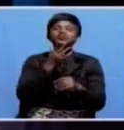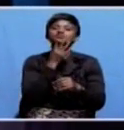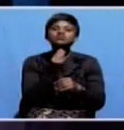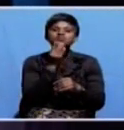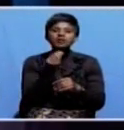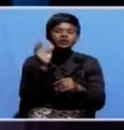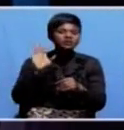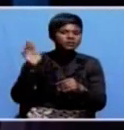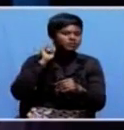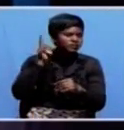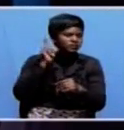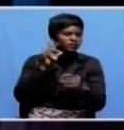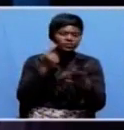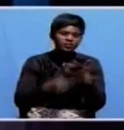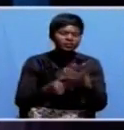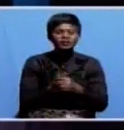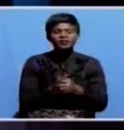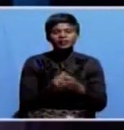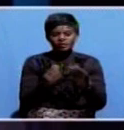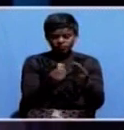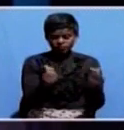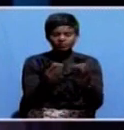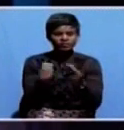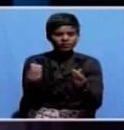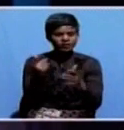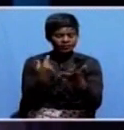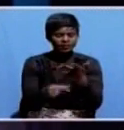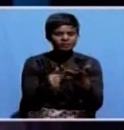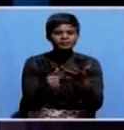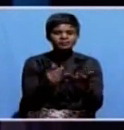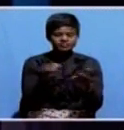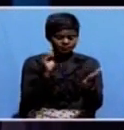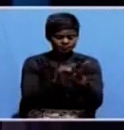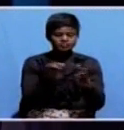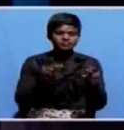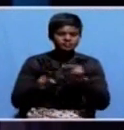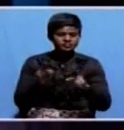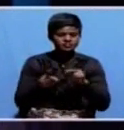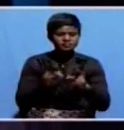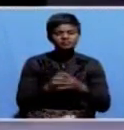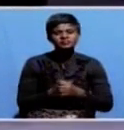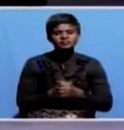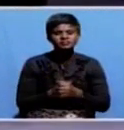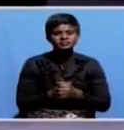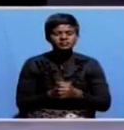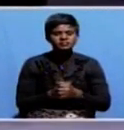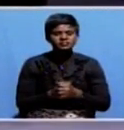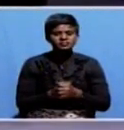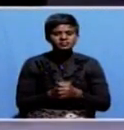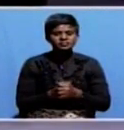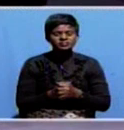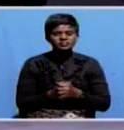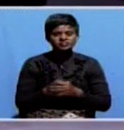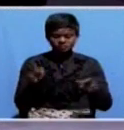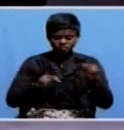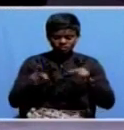as? Underlining a few lines. What would people remember him? Remember him about? People